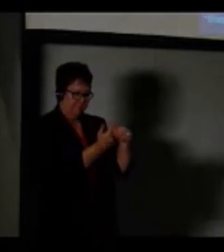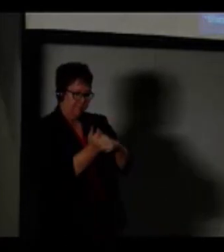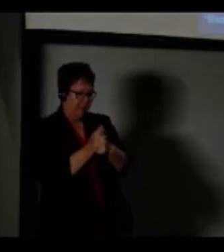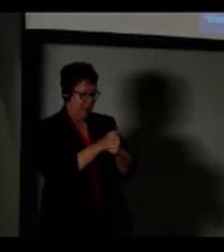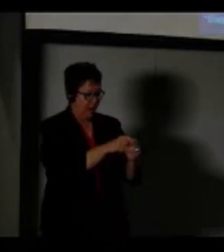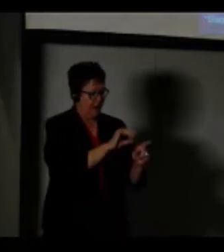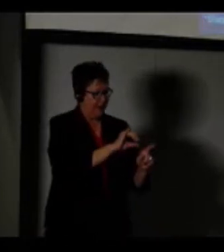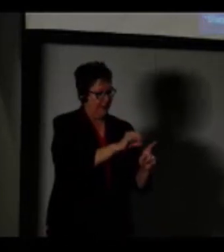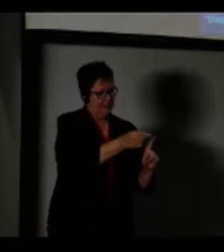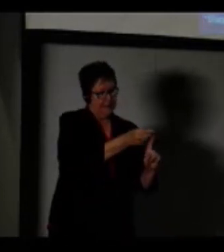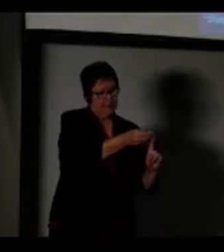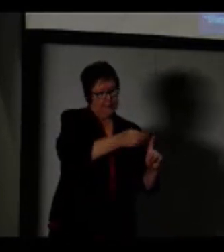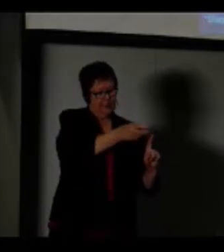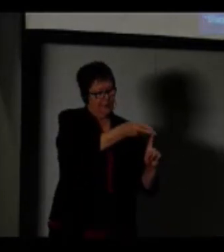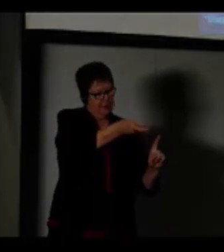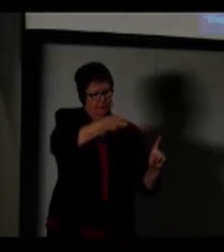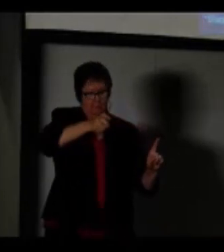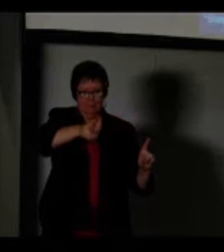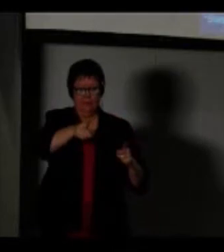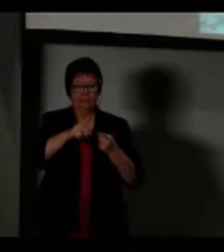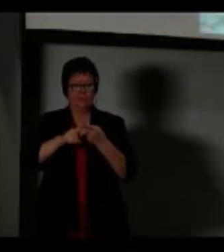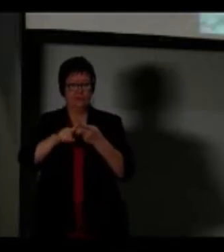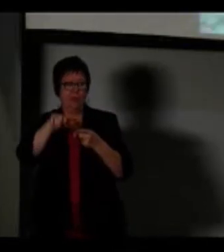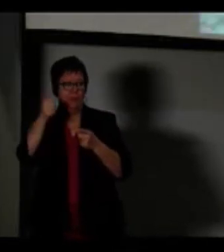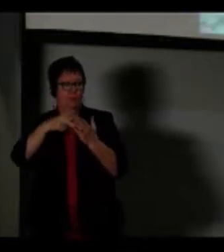other projects such as the Encyclopedia of Life.